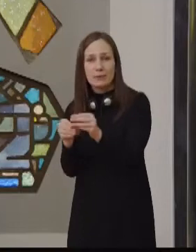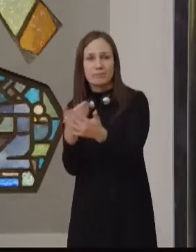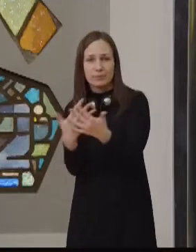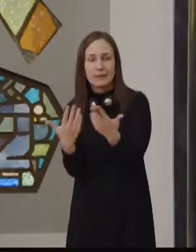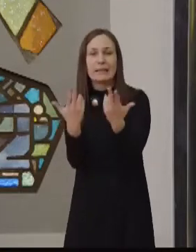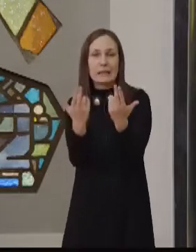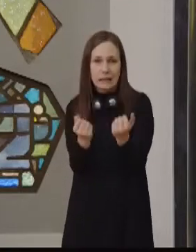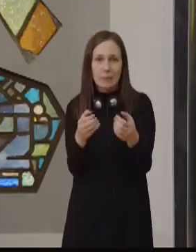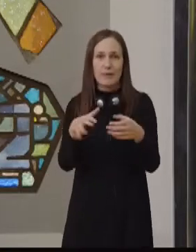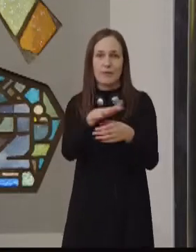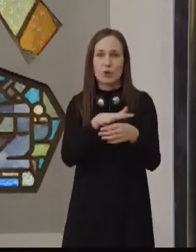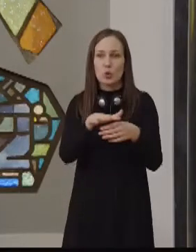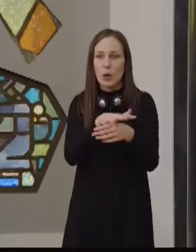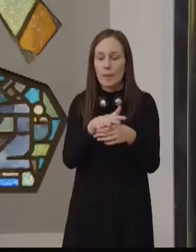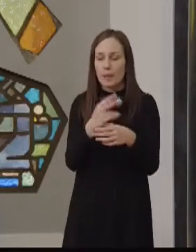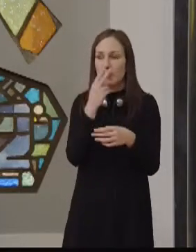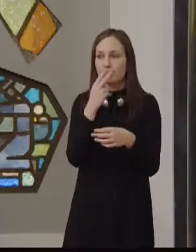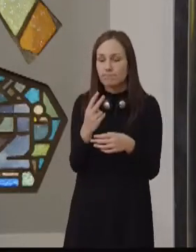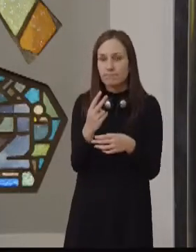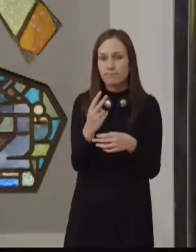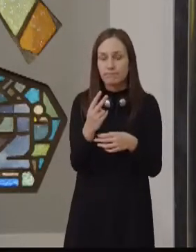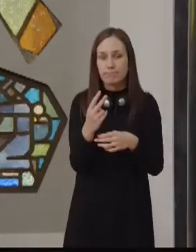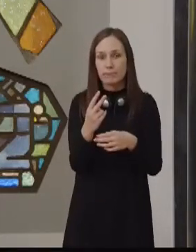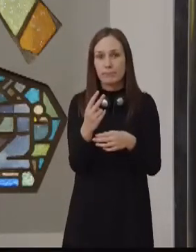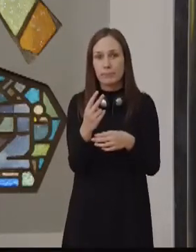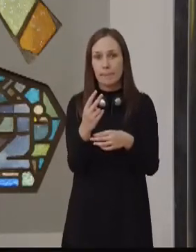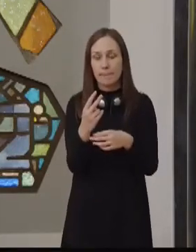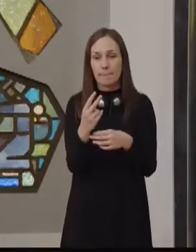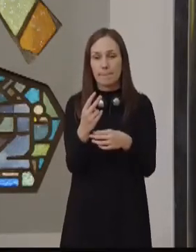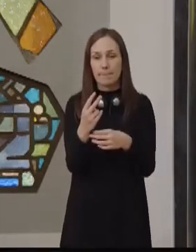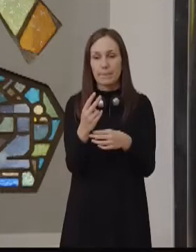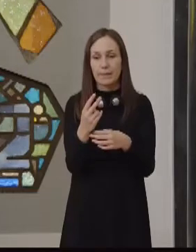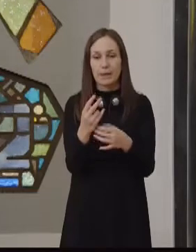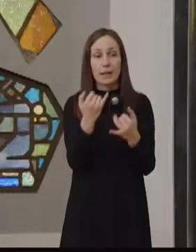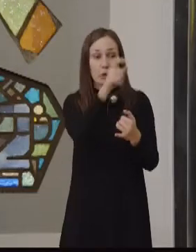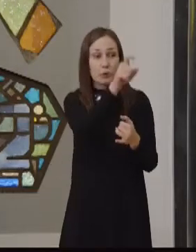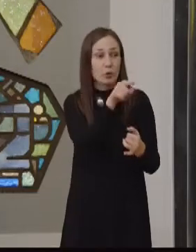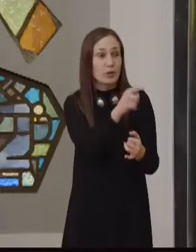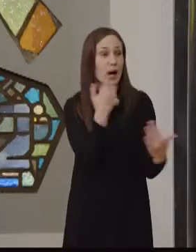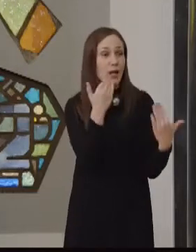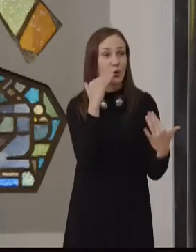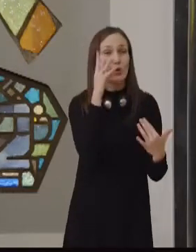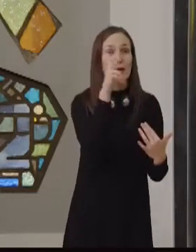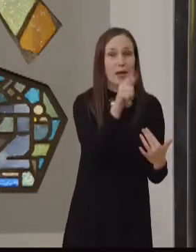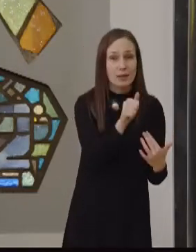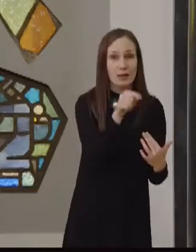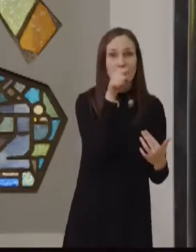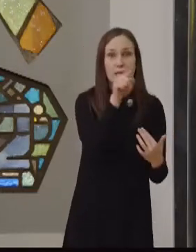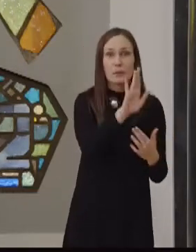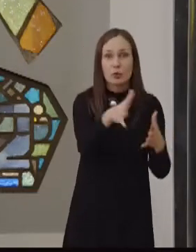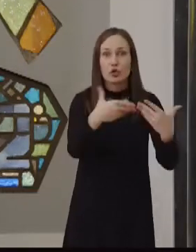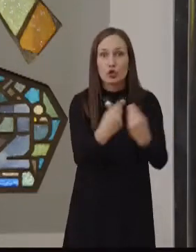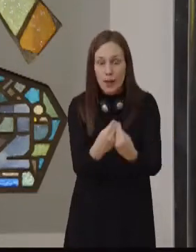partnership is equal to a marriage, then society will start to imagine that this strangely